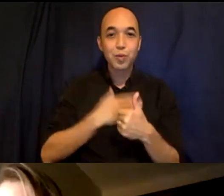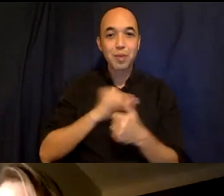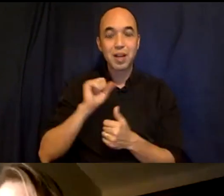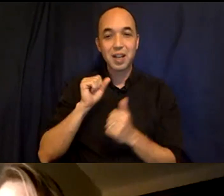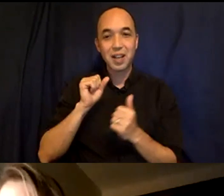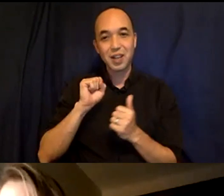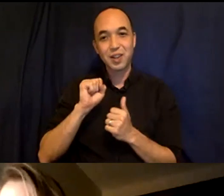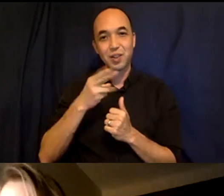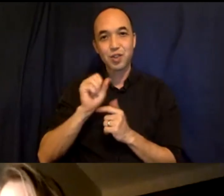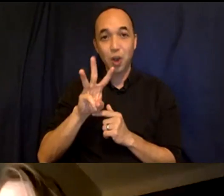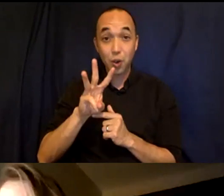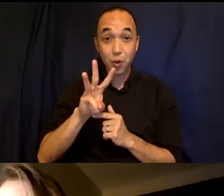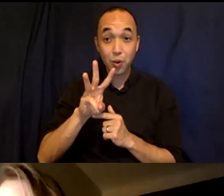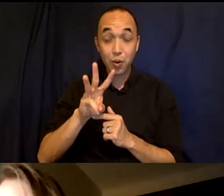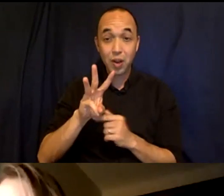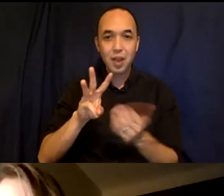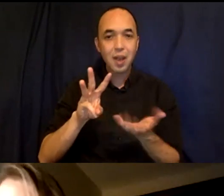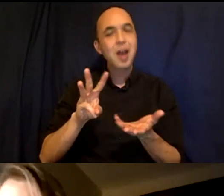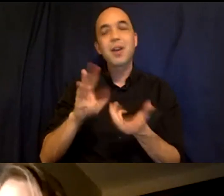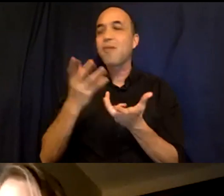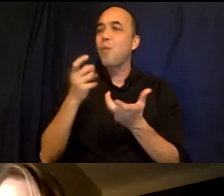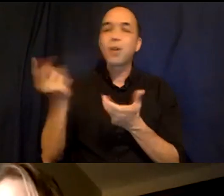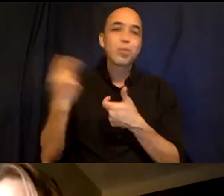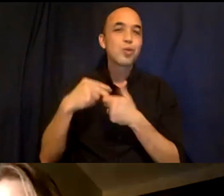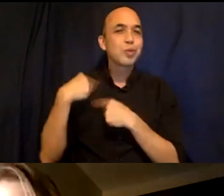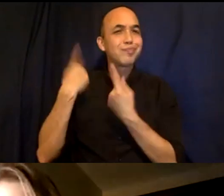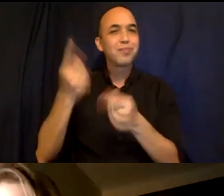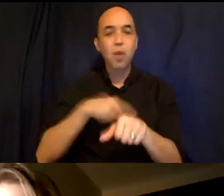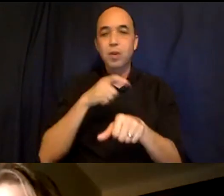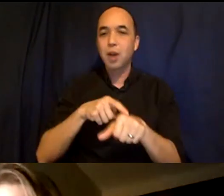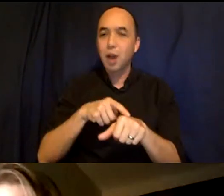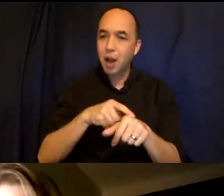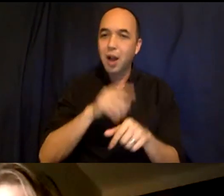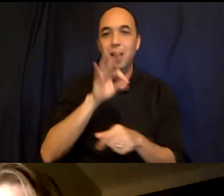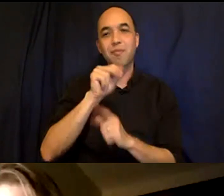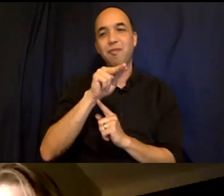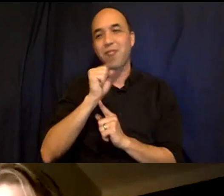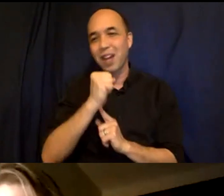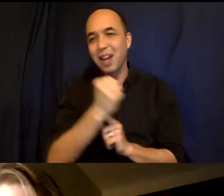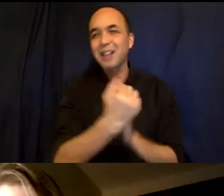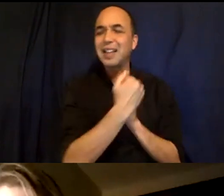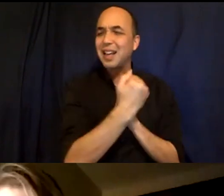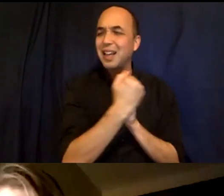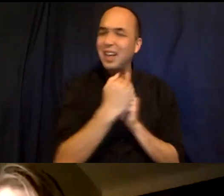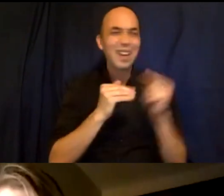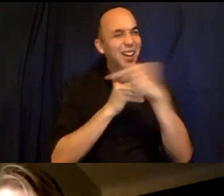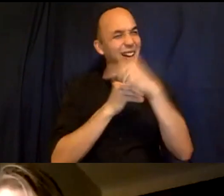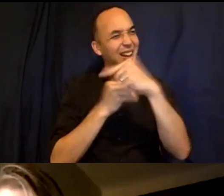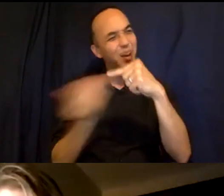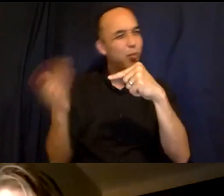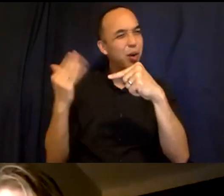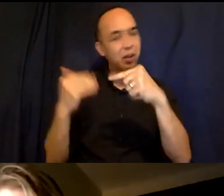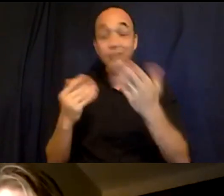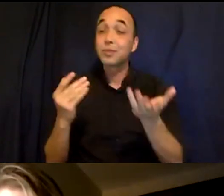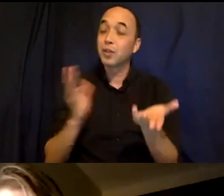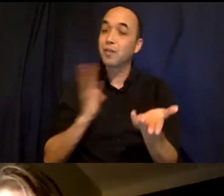I've been wanting to do it with him for a while, and a lot of fans had been asking me to bring him on, and so I reached out to him,